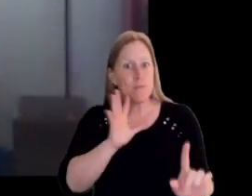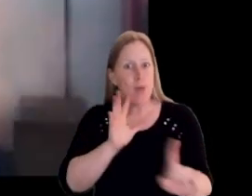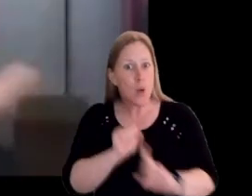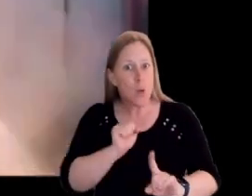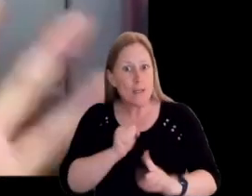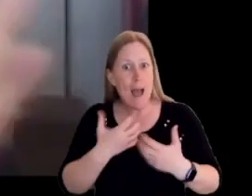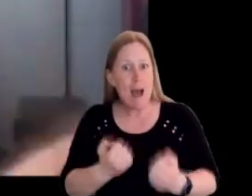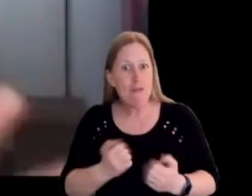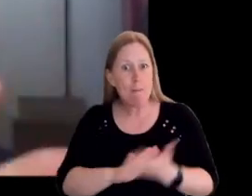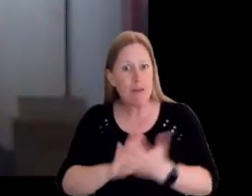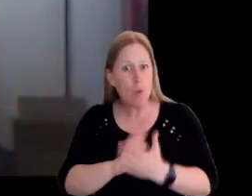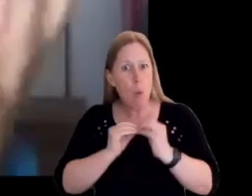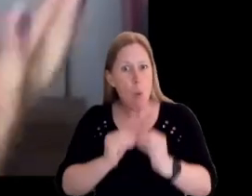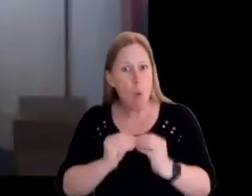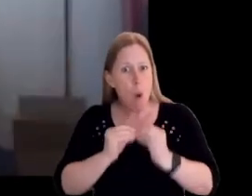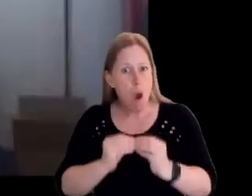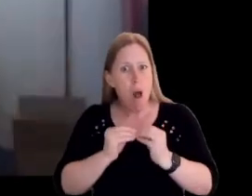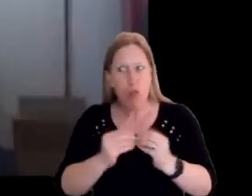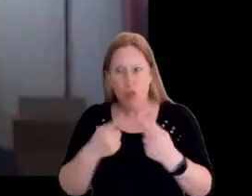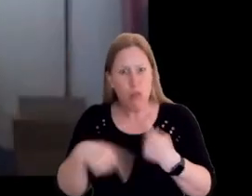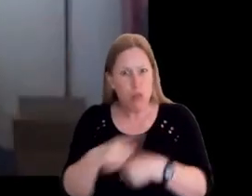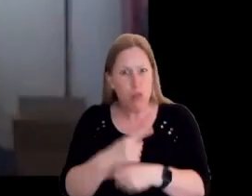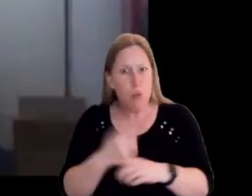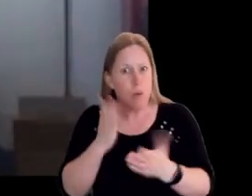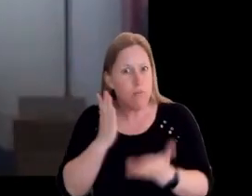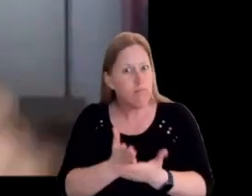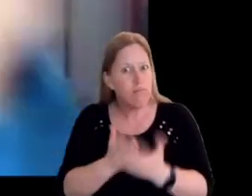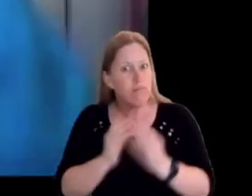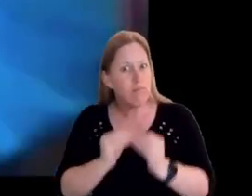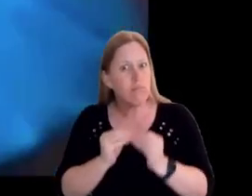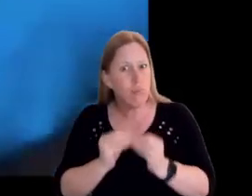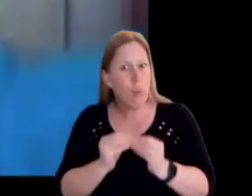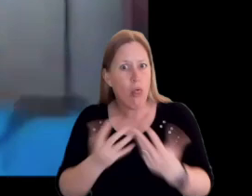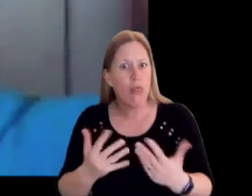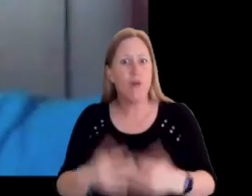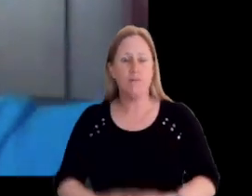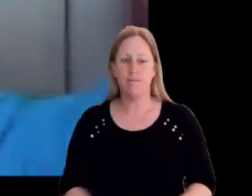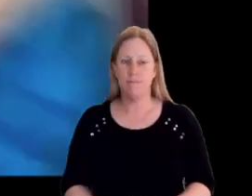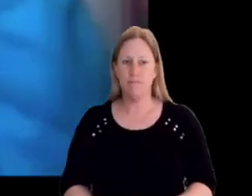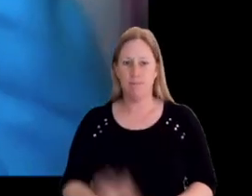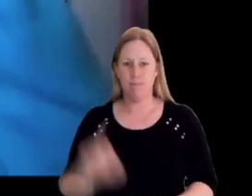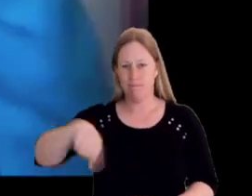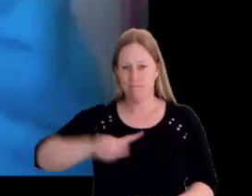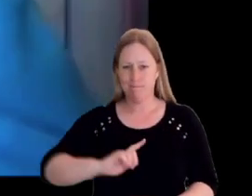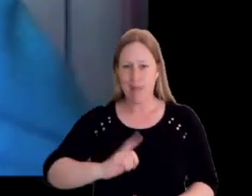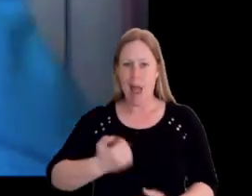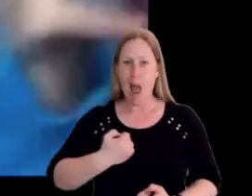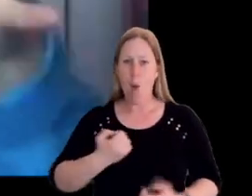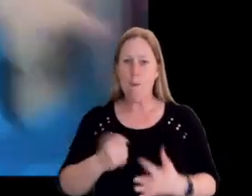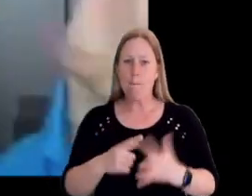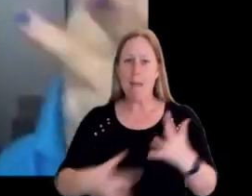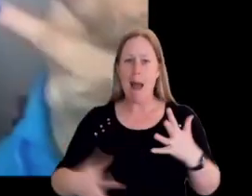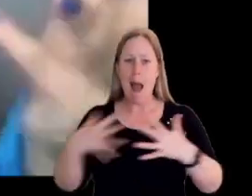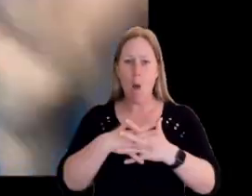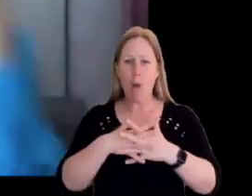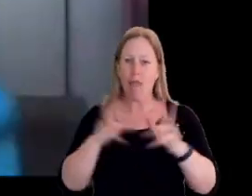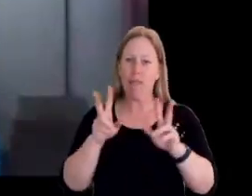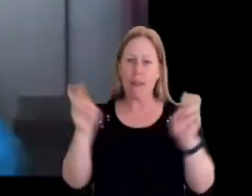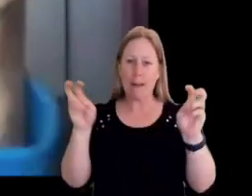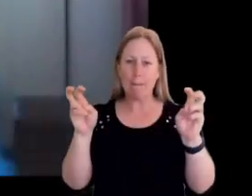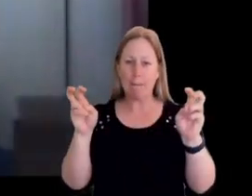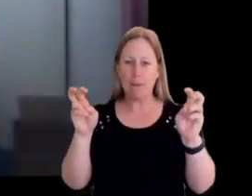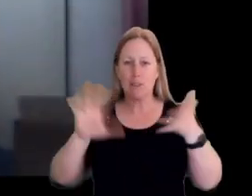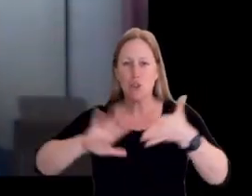be, does not equate to your worth. And this is kind of under the umbrella of POW's theme this year, which